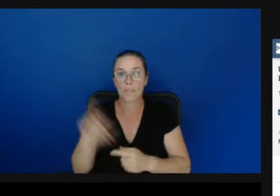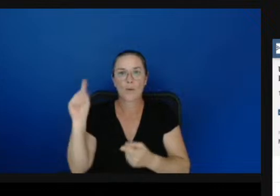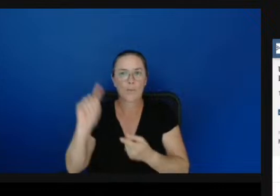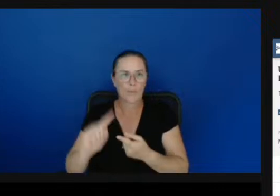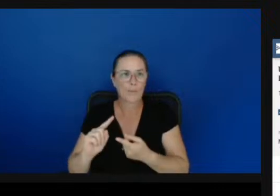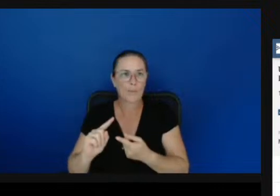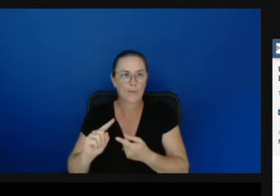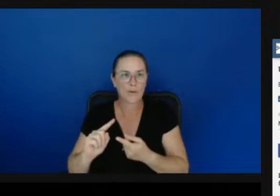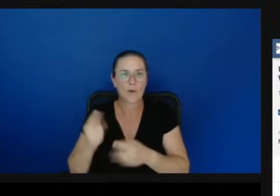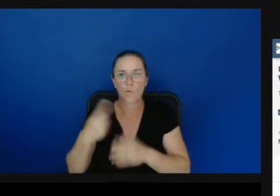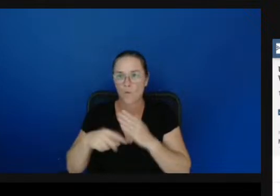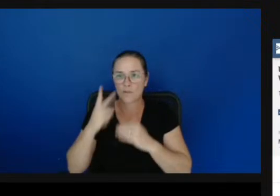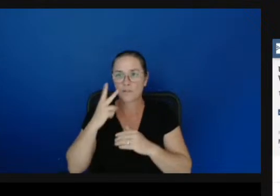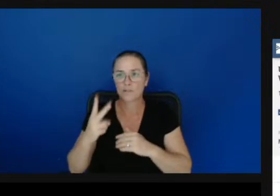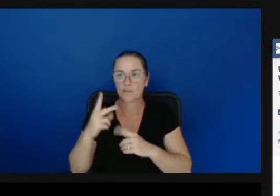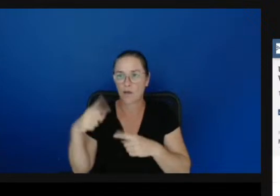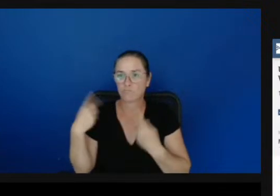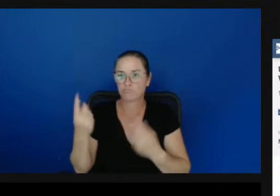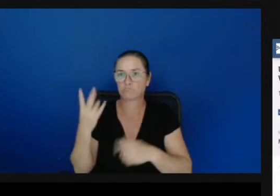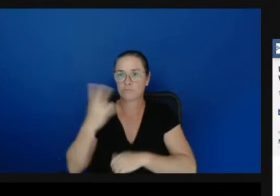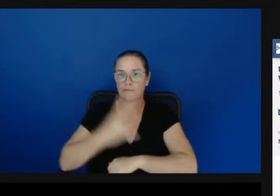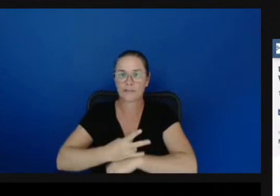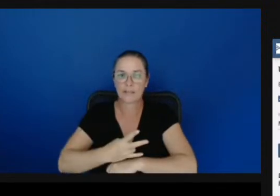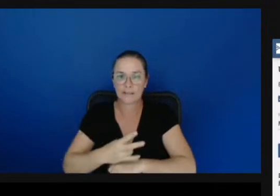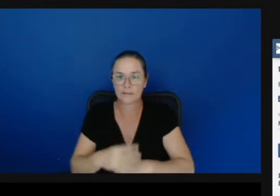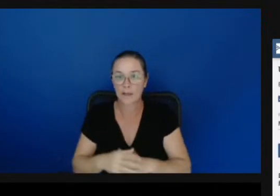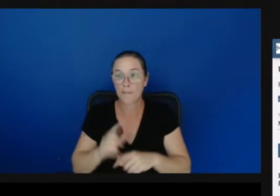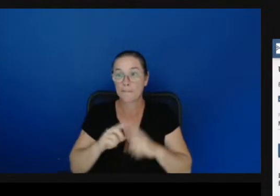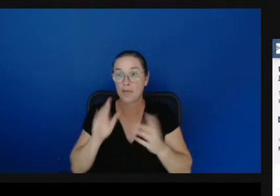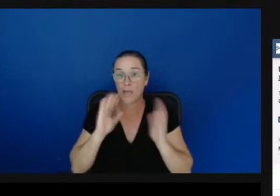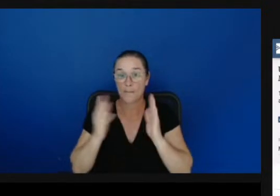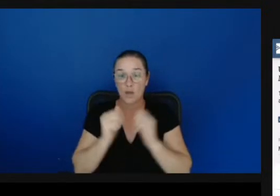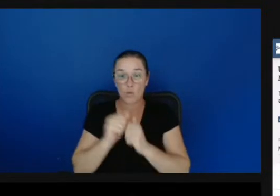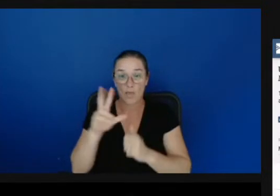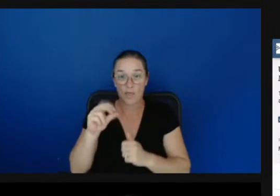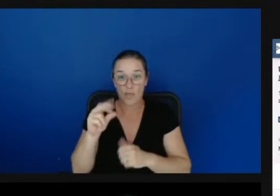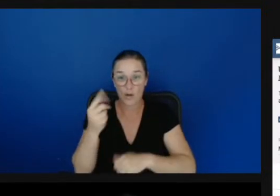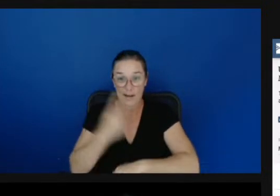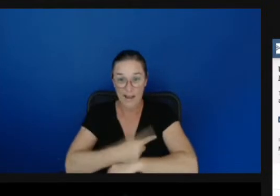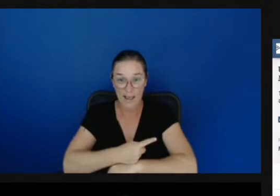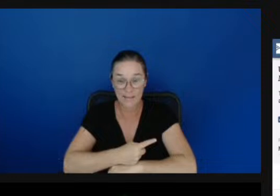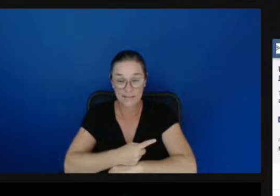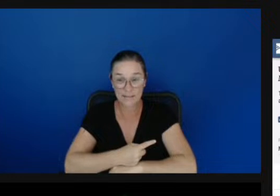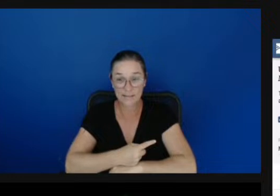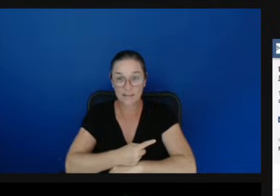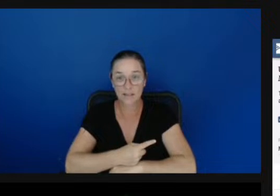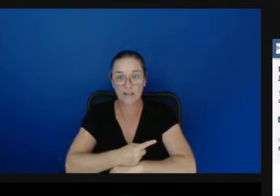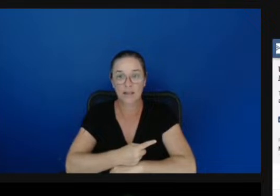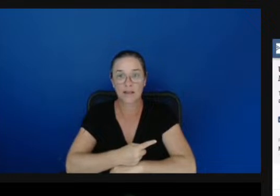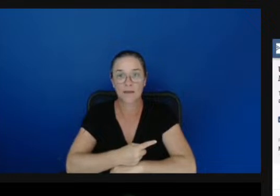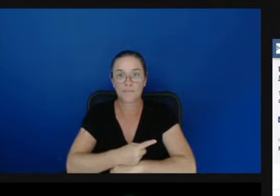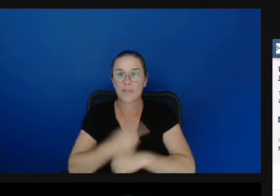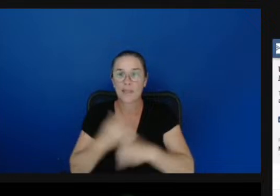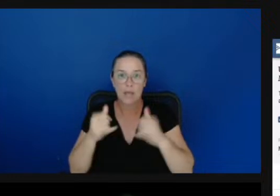what we saw over the last 7 days. But compared to the last 30 days, you can see it's actually fairly localized on either end here.